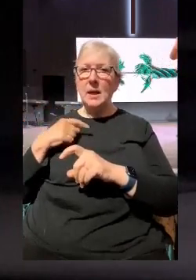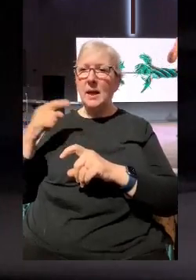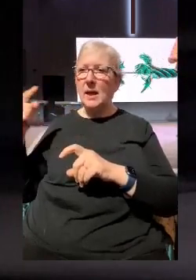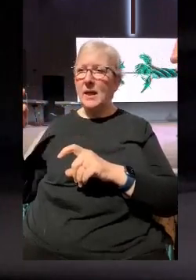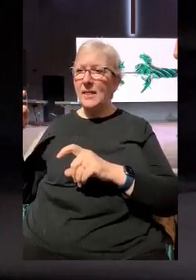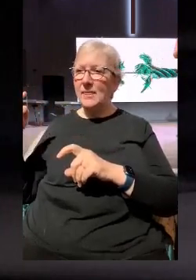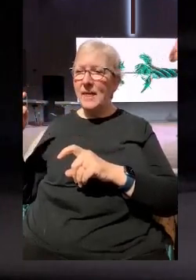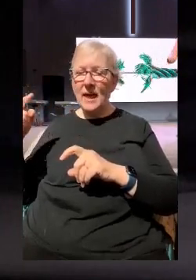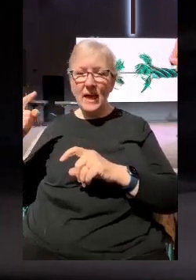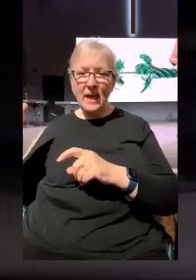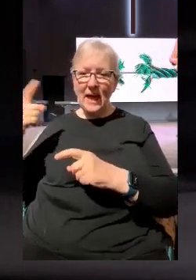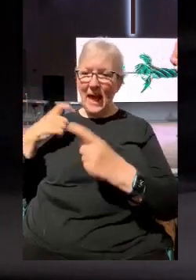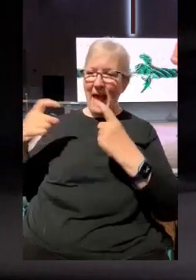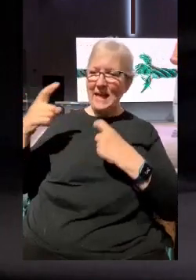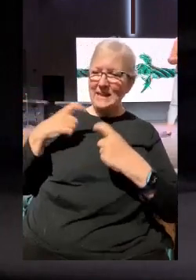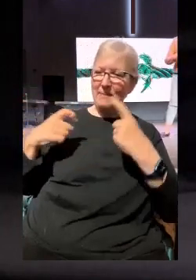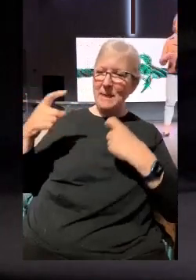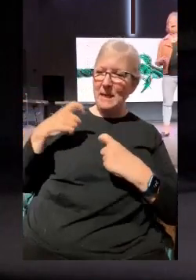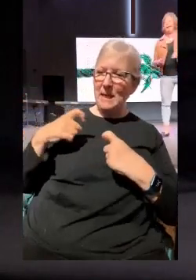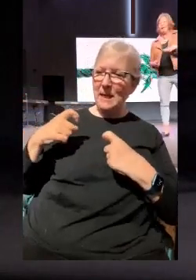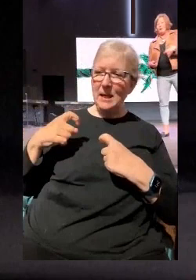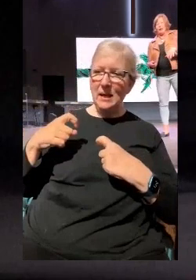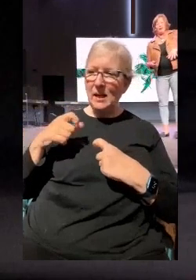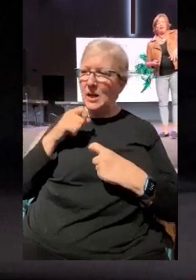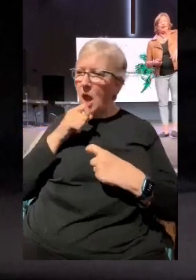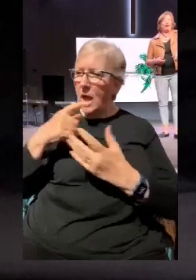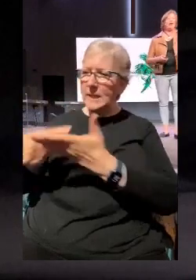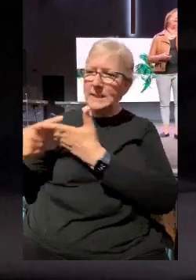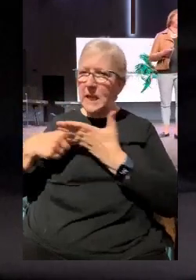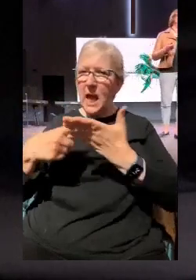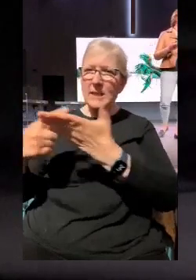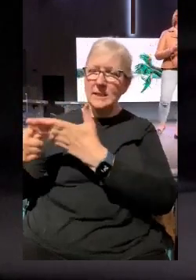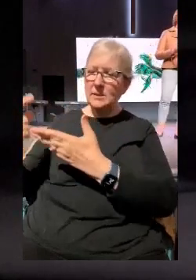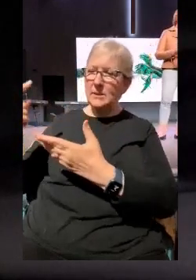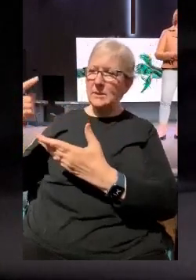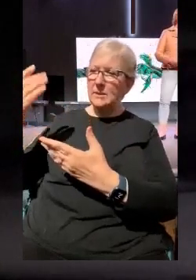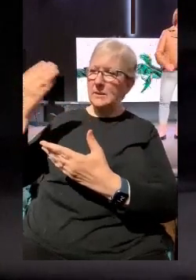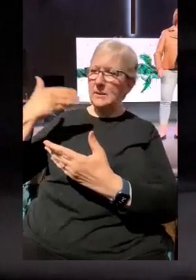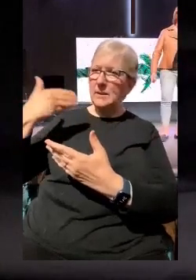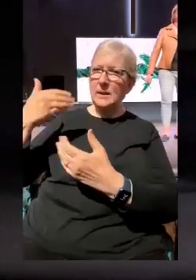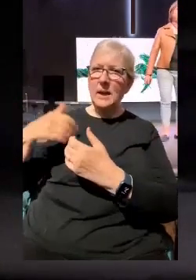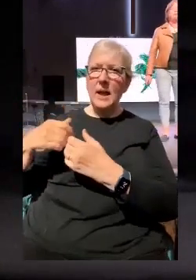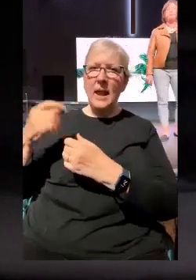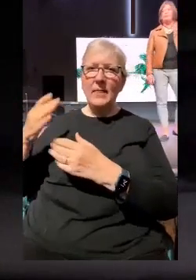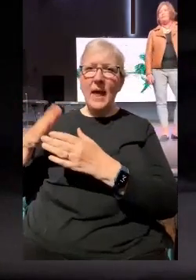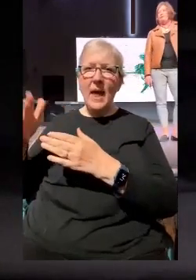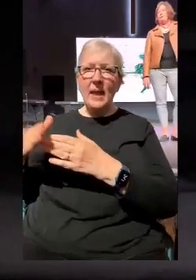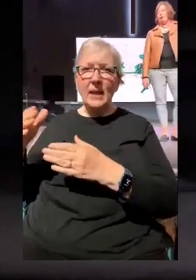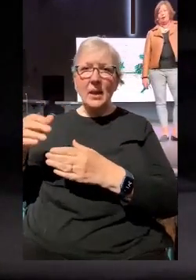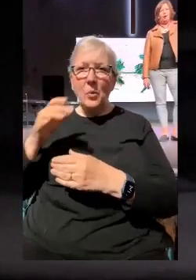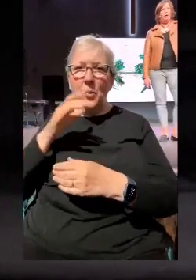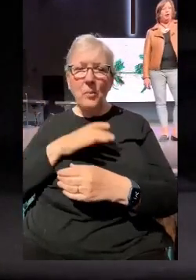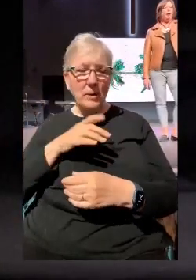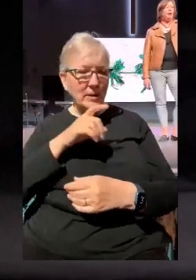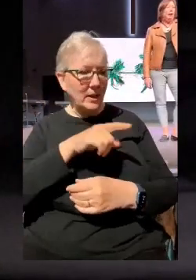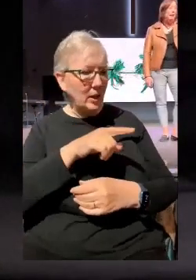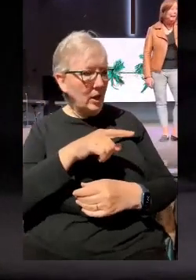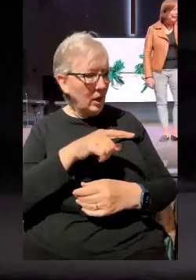like a discussion. And at the end of the Bible study, the leader looked at me and said, Rachel, you're going to